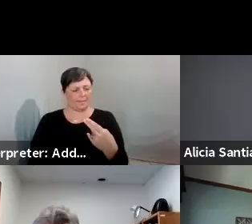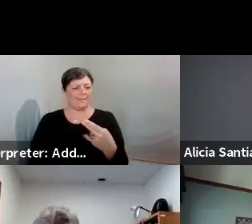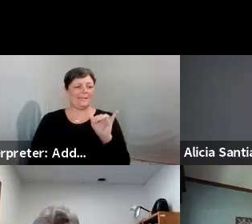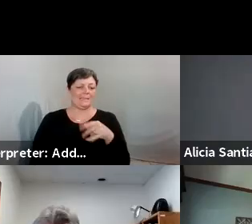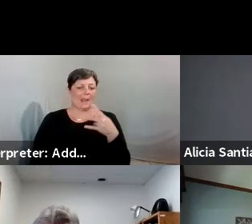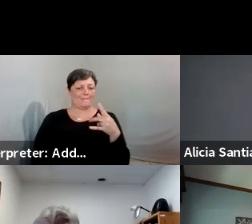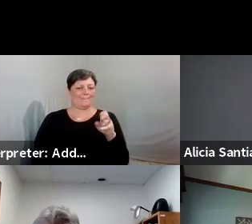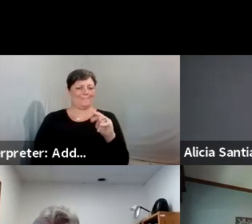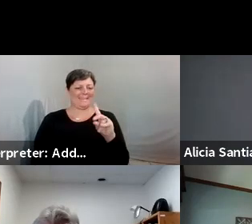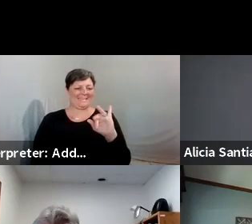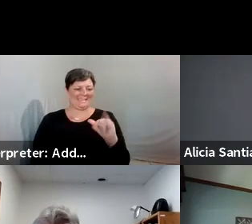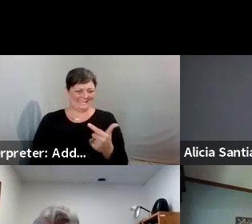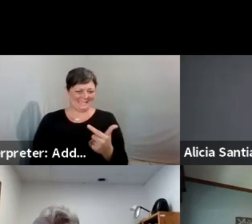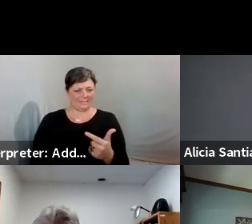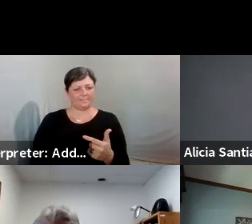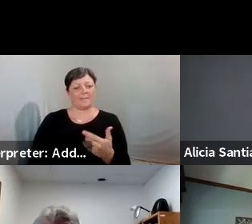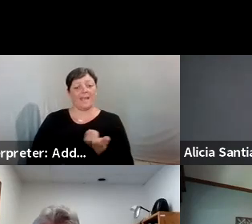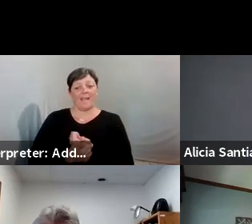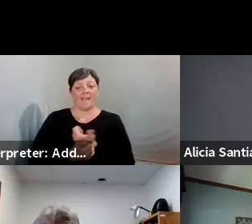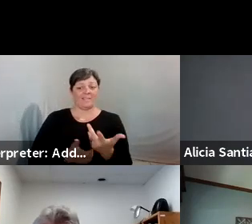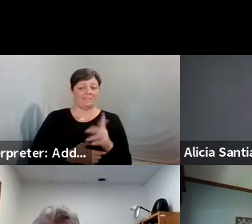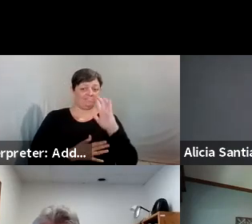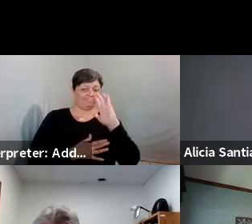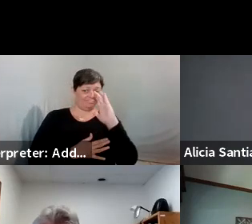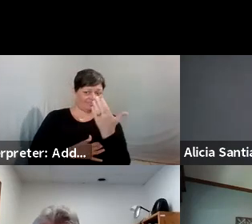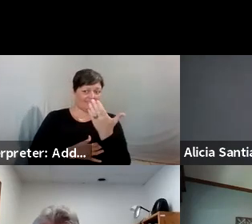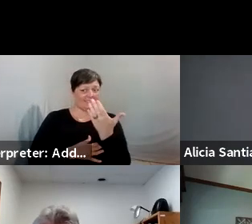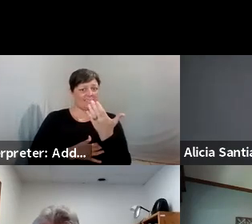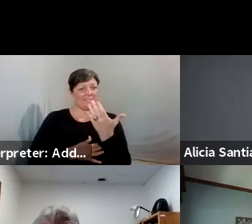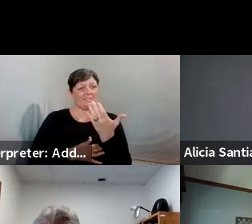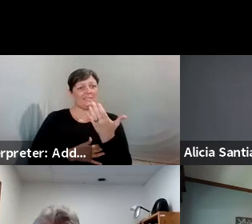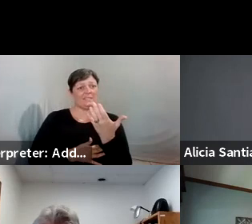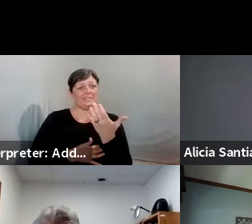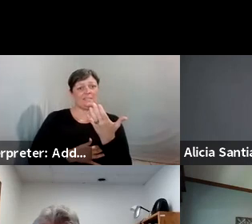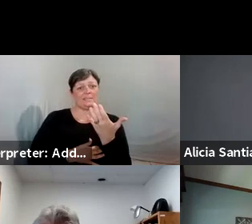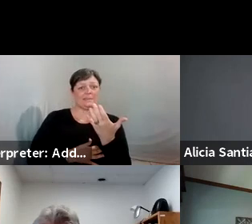pending. Everything appears to be okay right now.